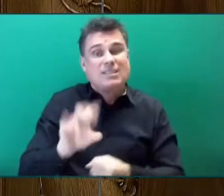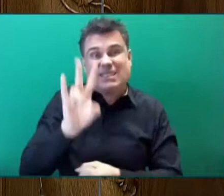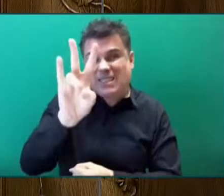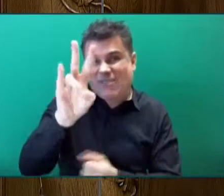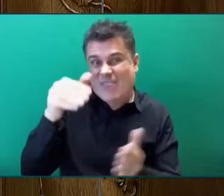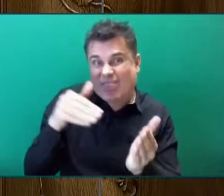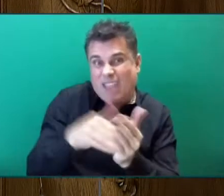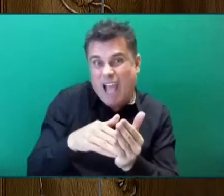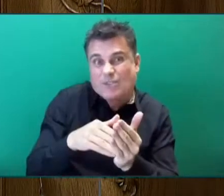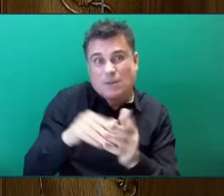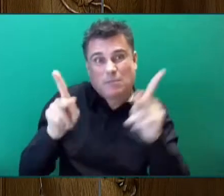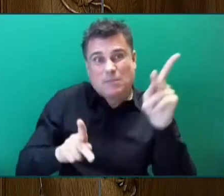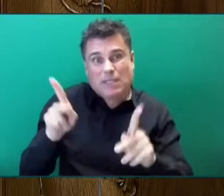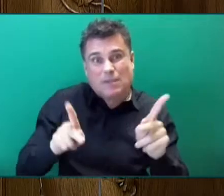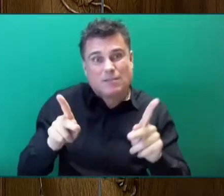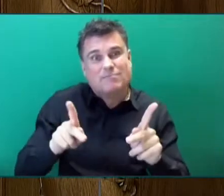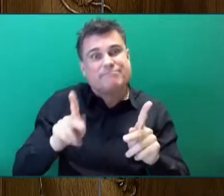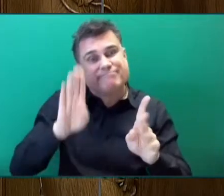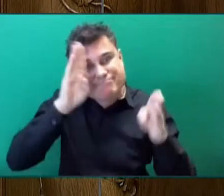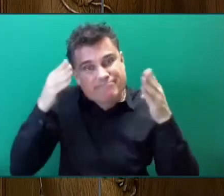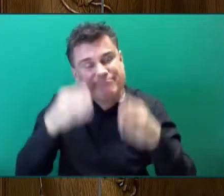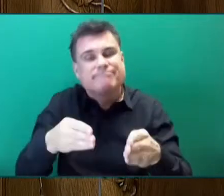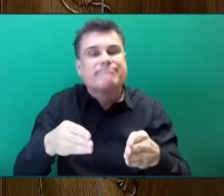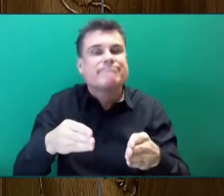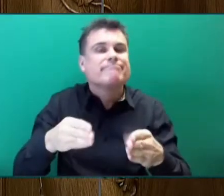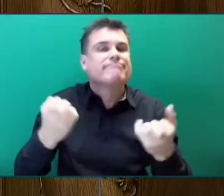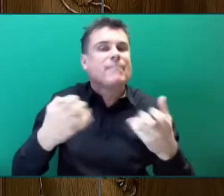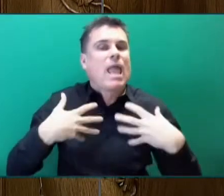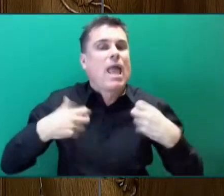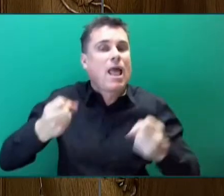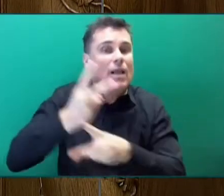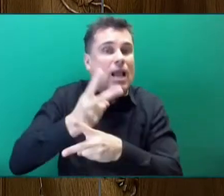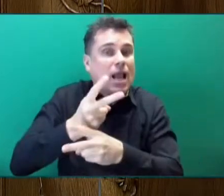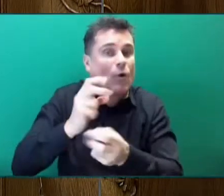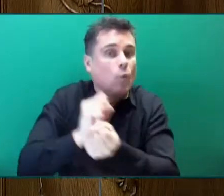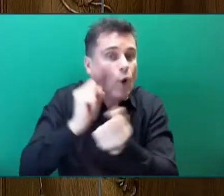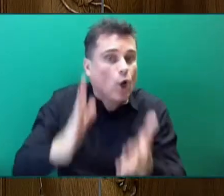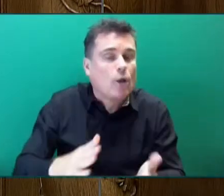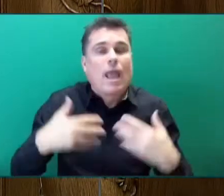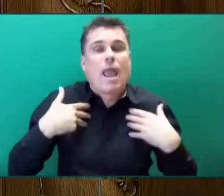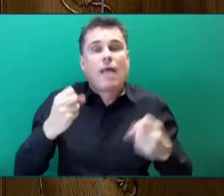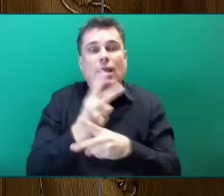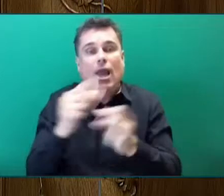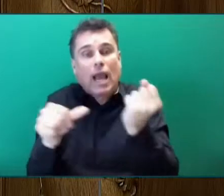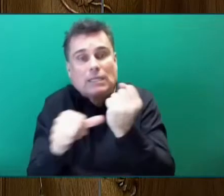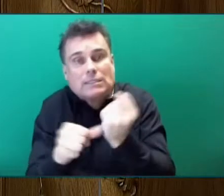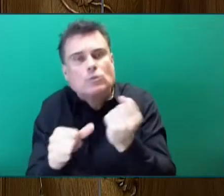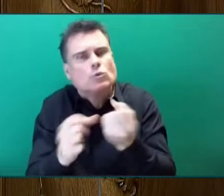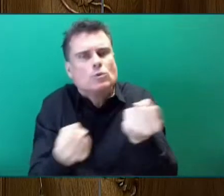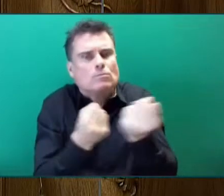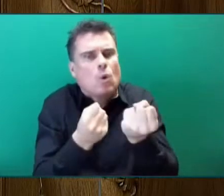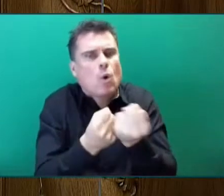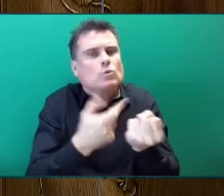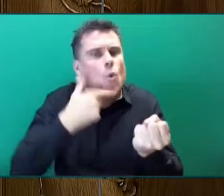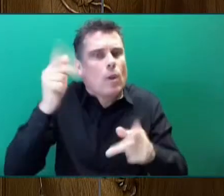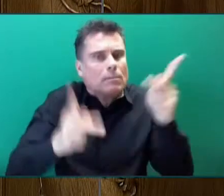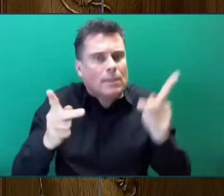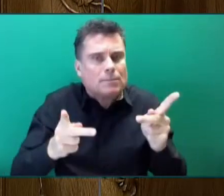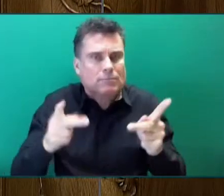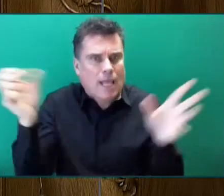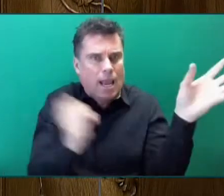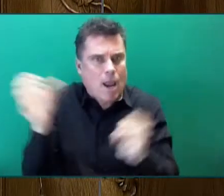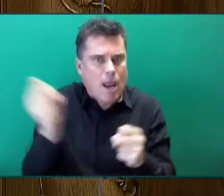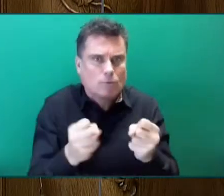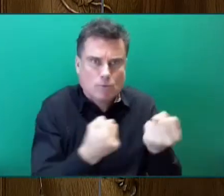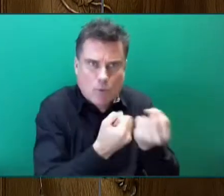get the high-quality care they need and deserve, and hiring approximately 1,000 people to work as contact tracers to